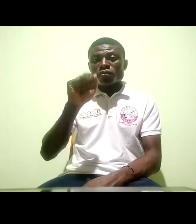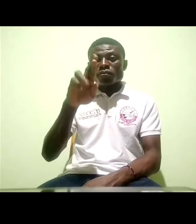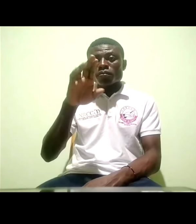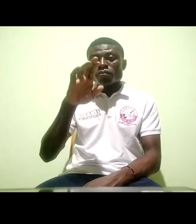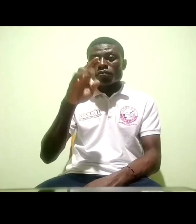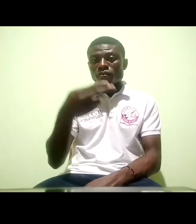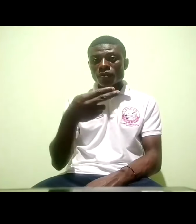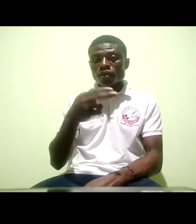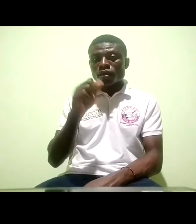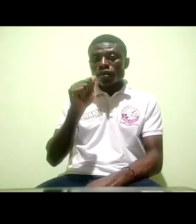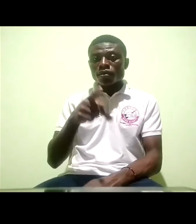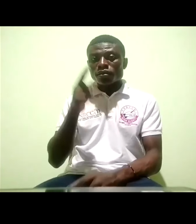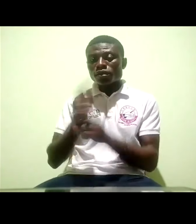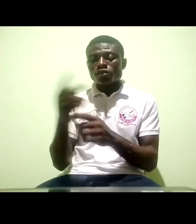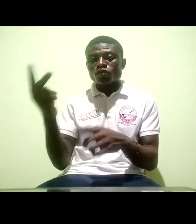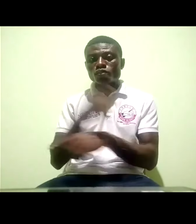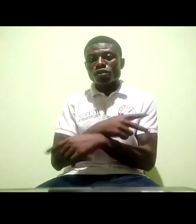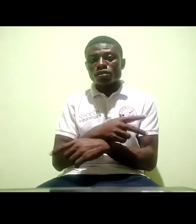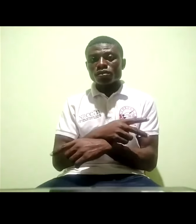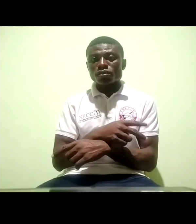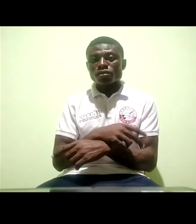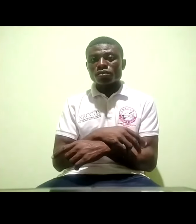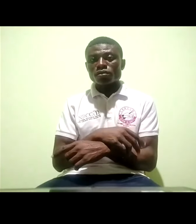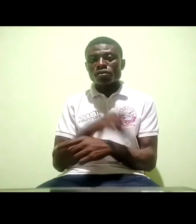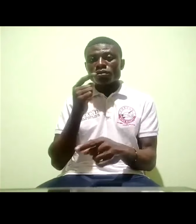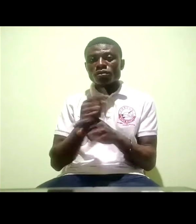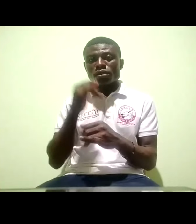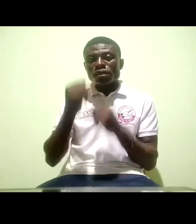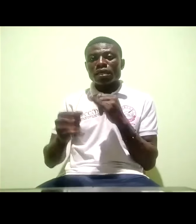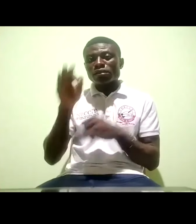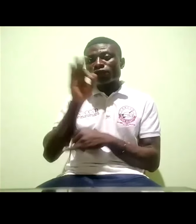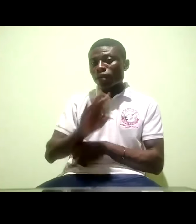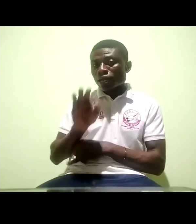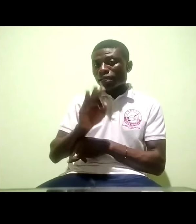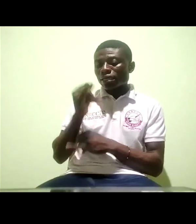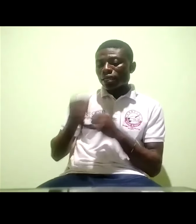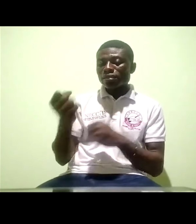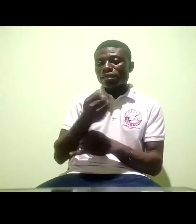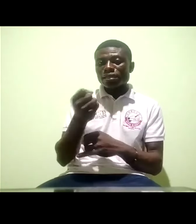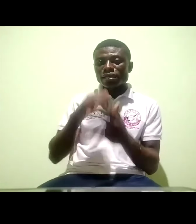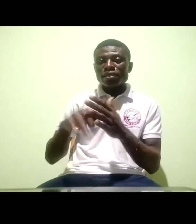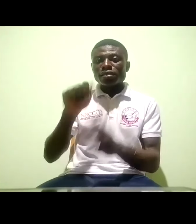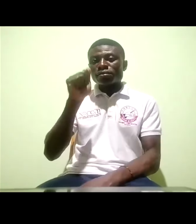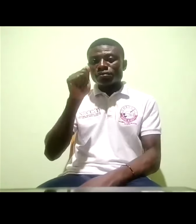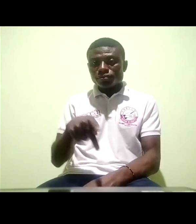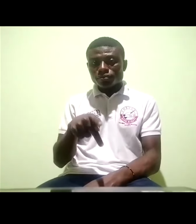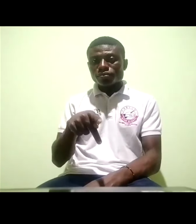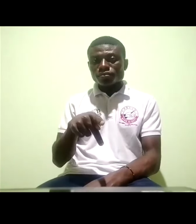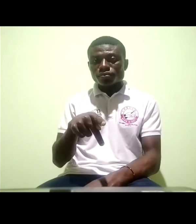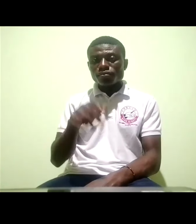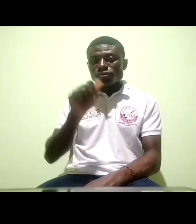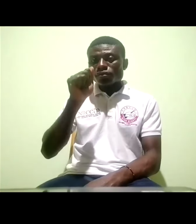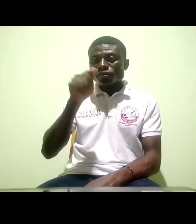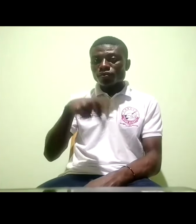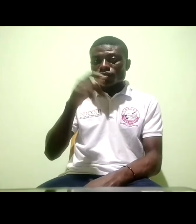is just 2 days in April, which is the last Friday and the last Saturday of April